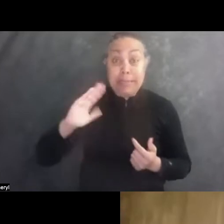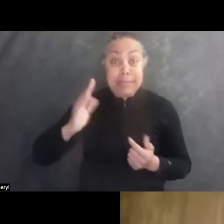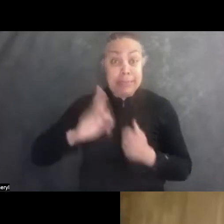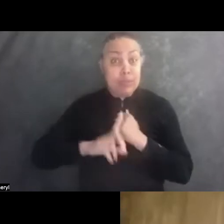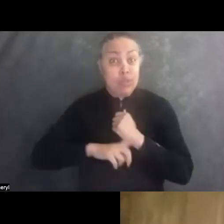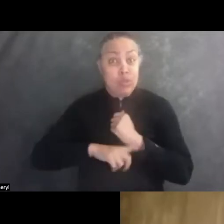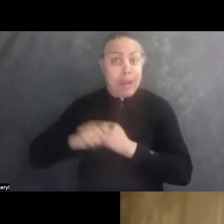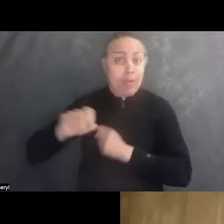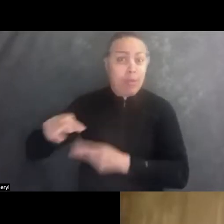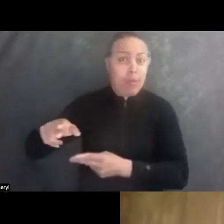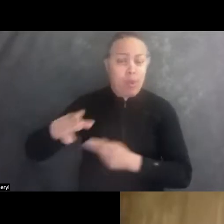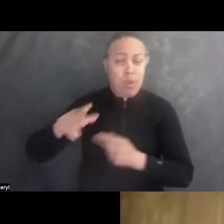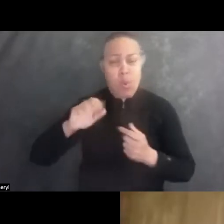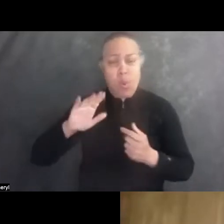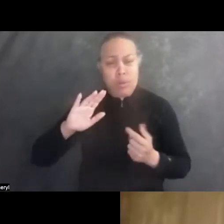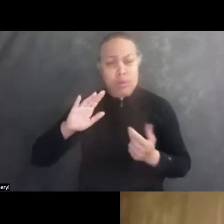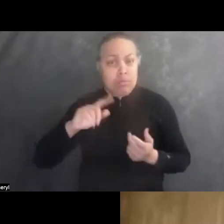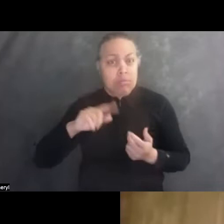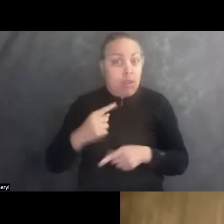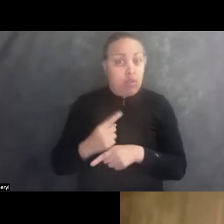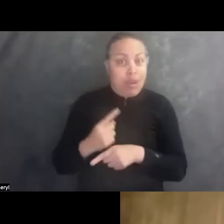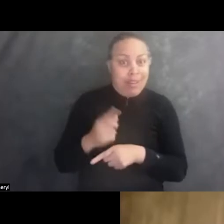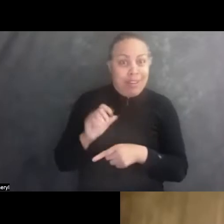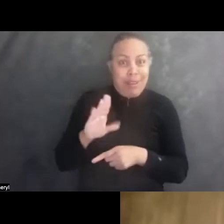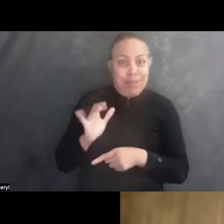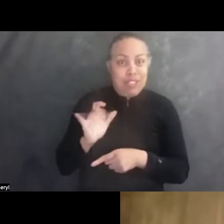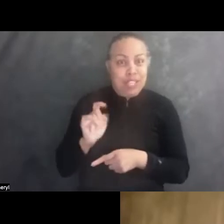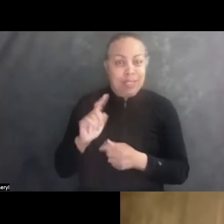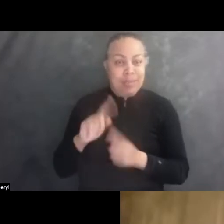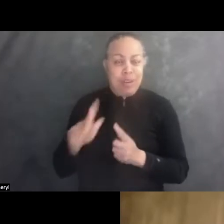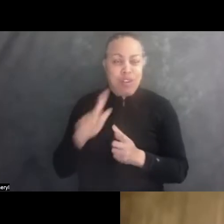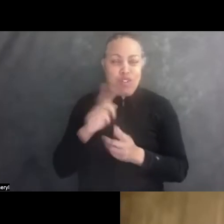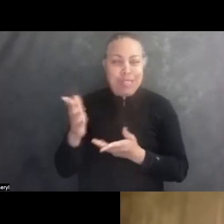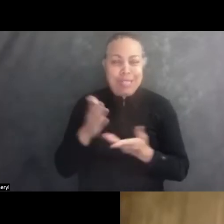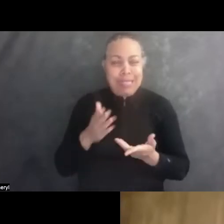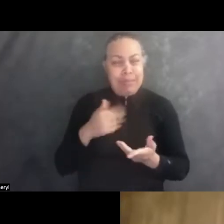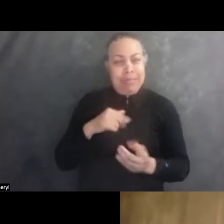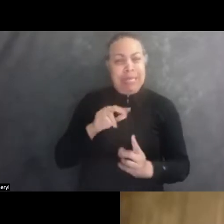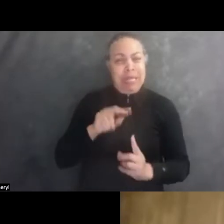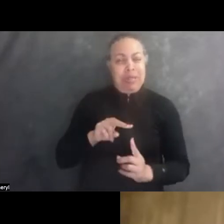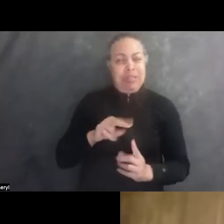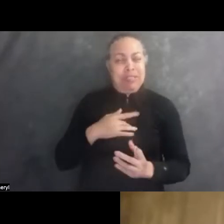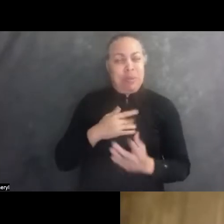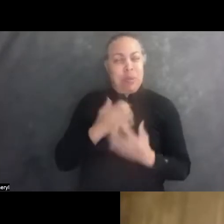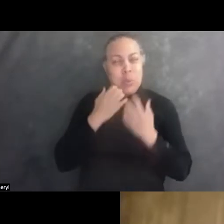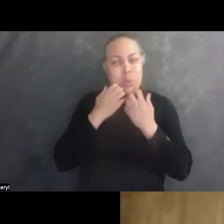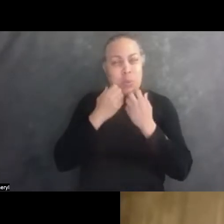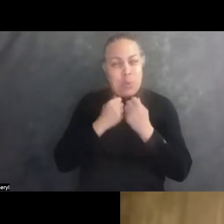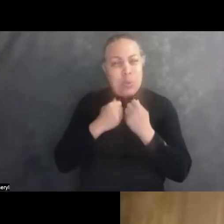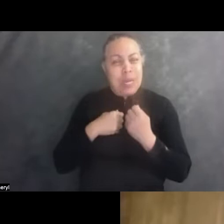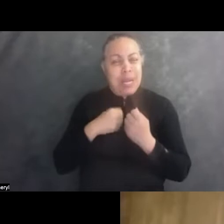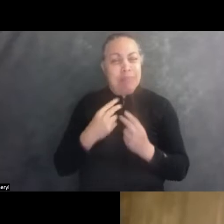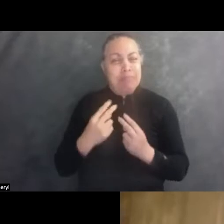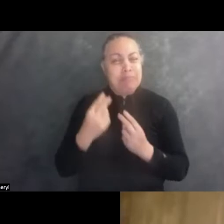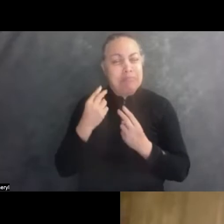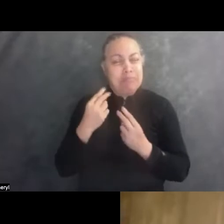or is referencing an ordinary object, but in fact, it's like a place where I see space for someone who